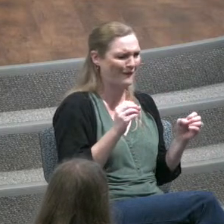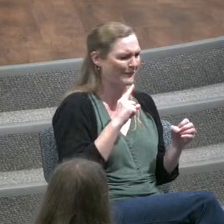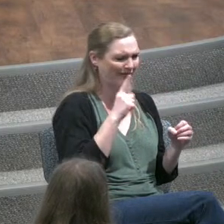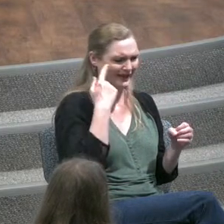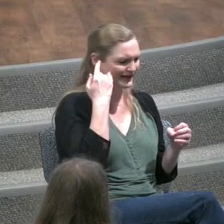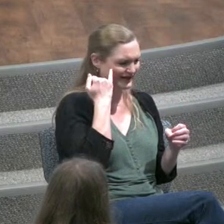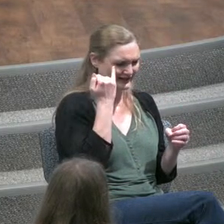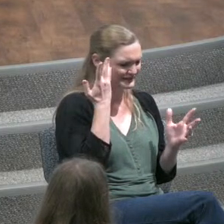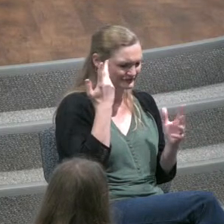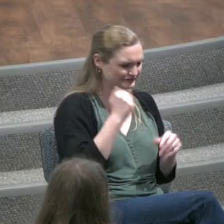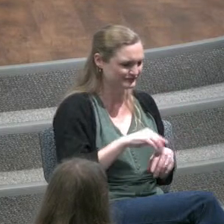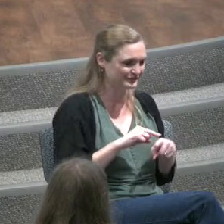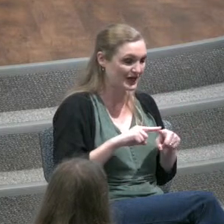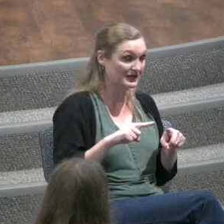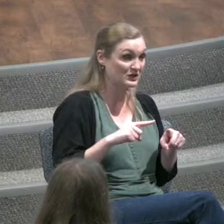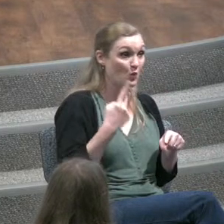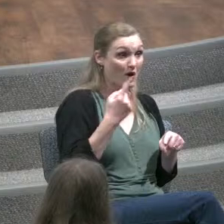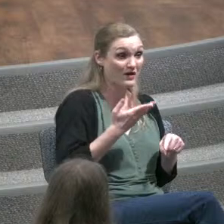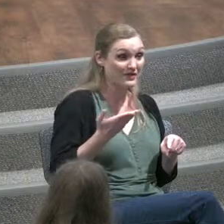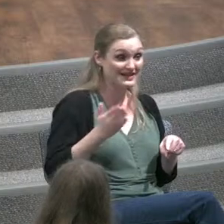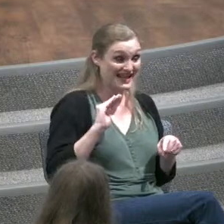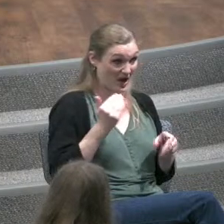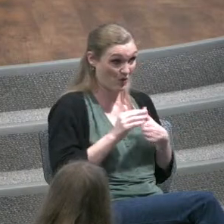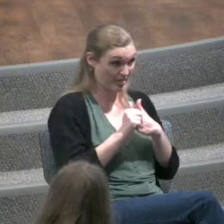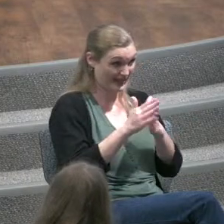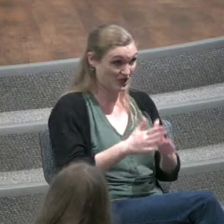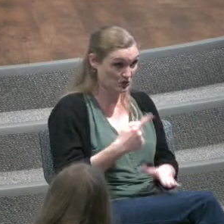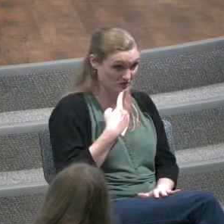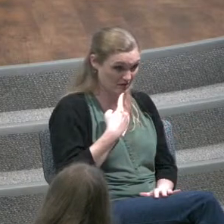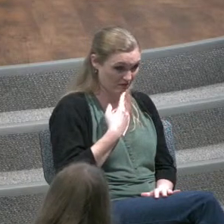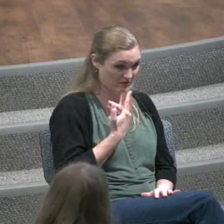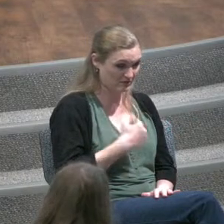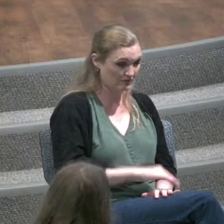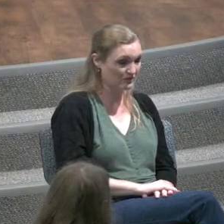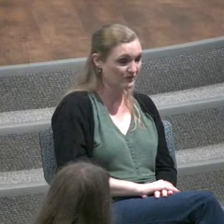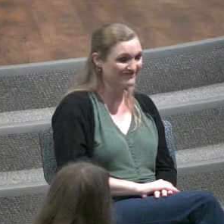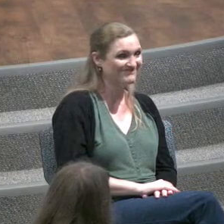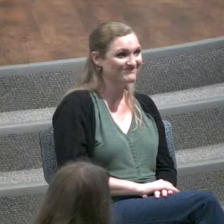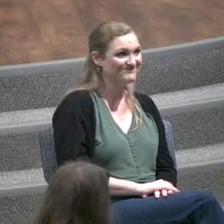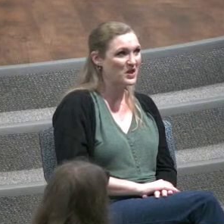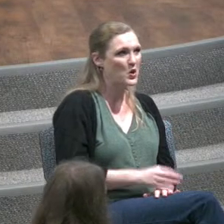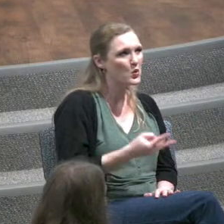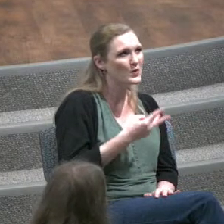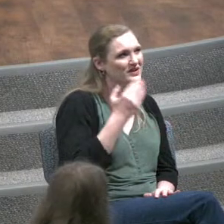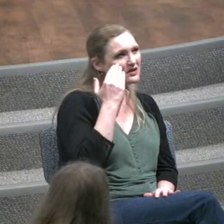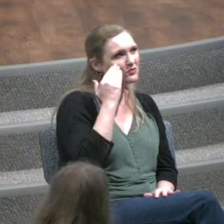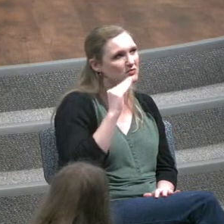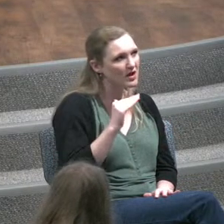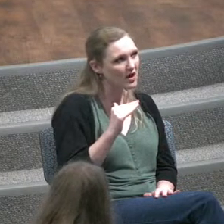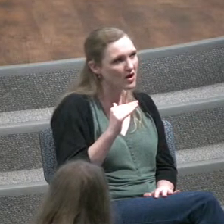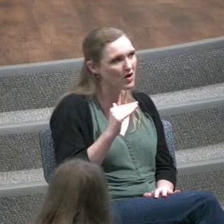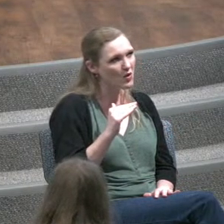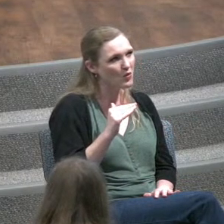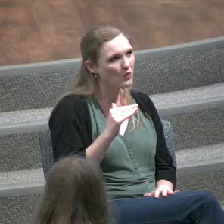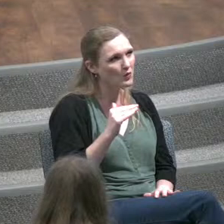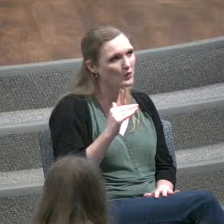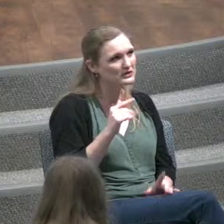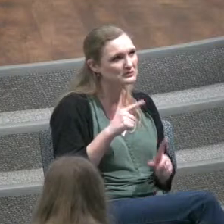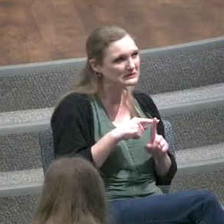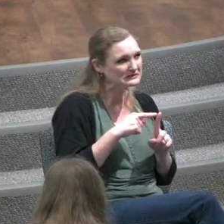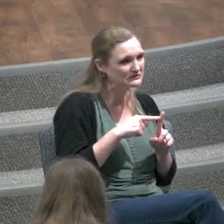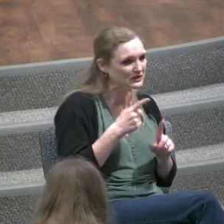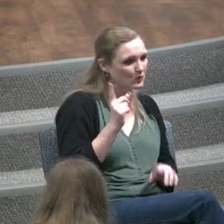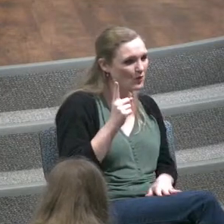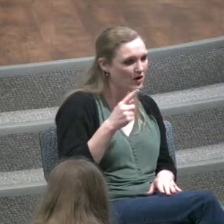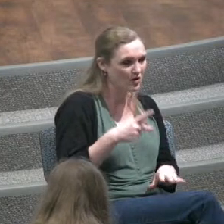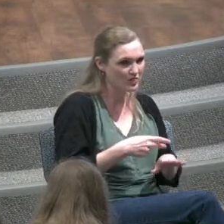idea, but one of the things that our guide pointed out was, even though we have no idea where the shepherds